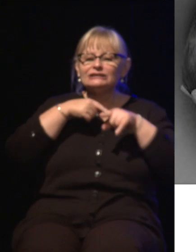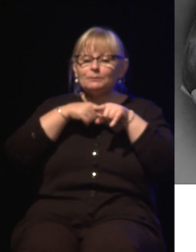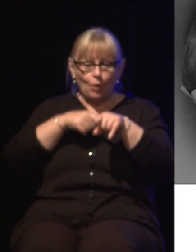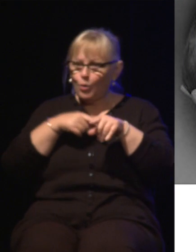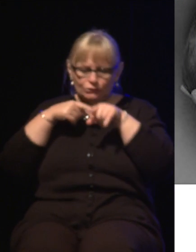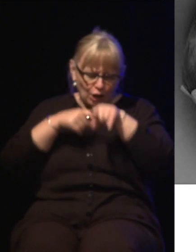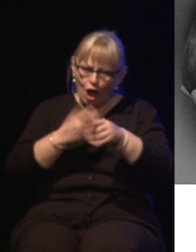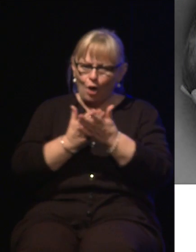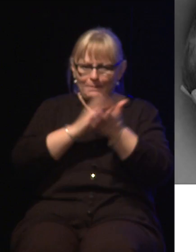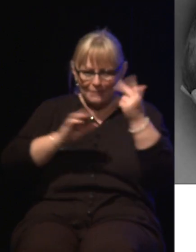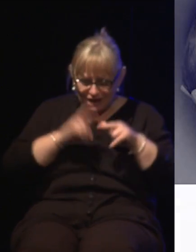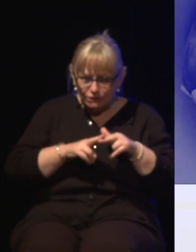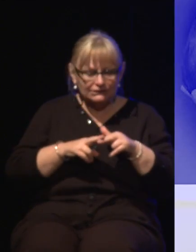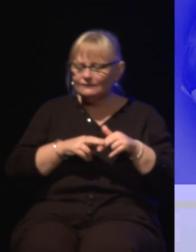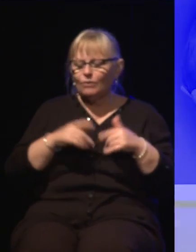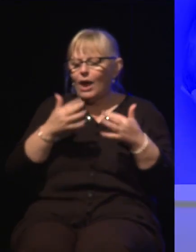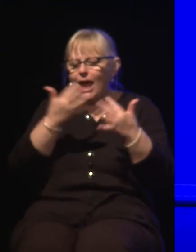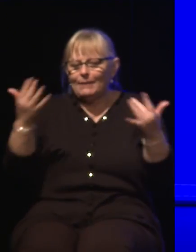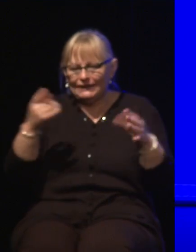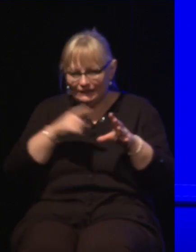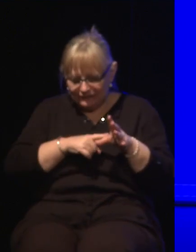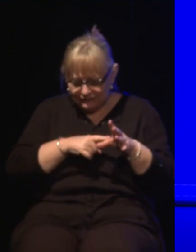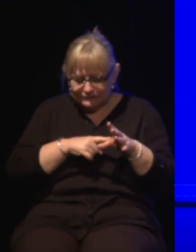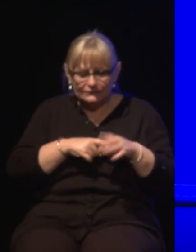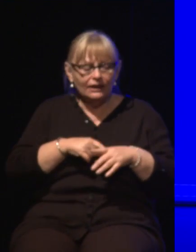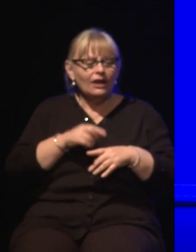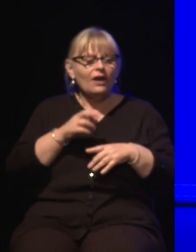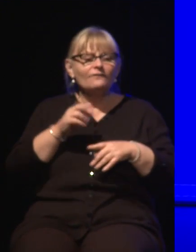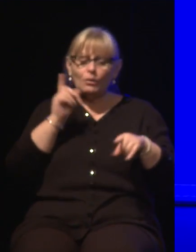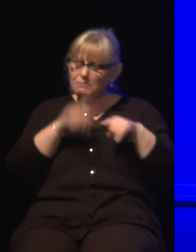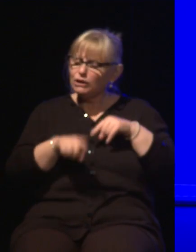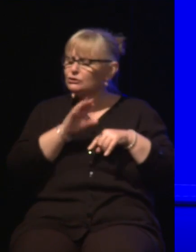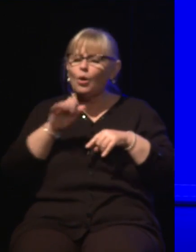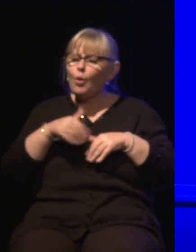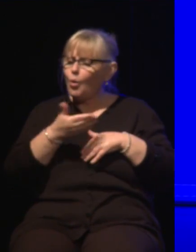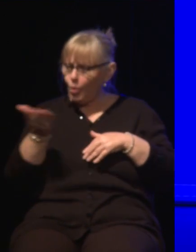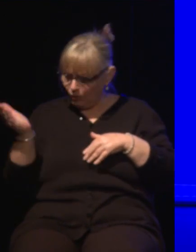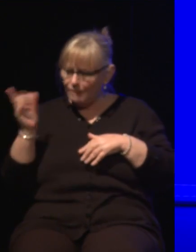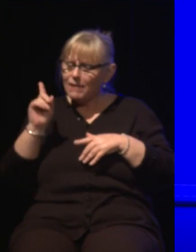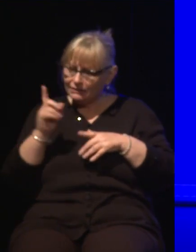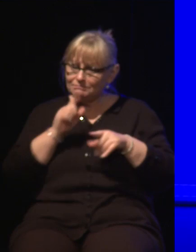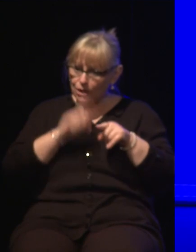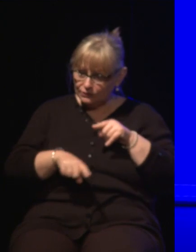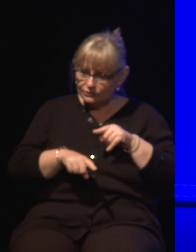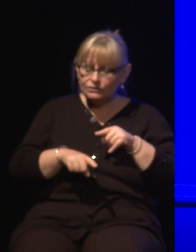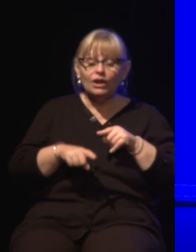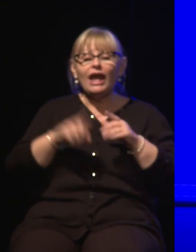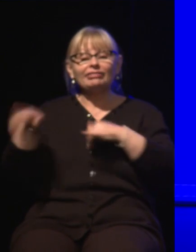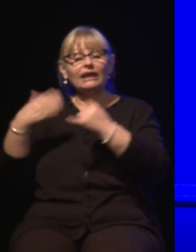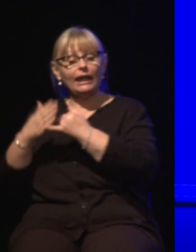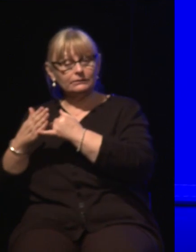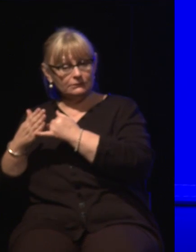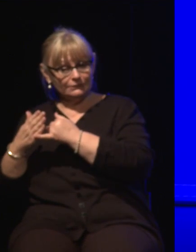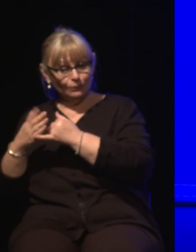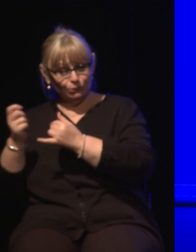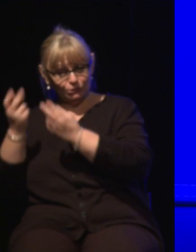parents, and for most of us, not for all of us, our lives also end in vulnerability. So at the